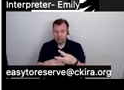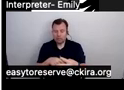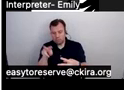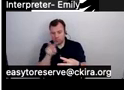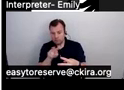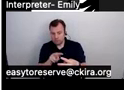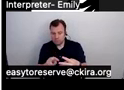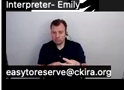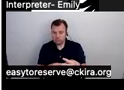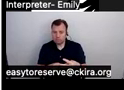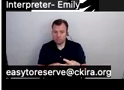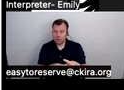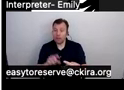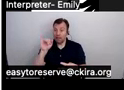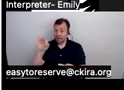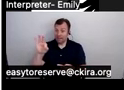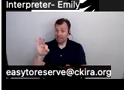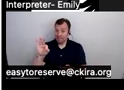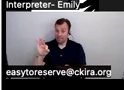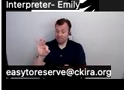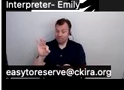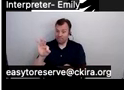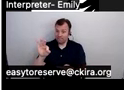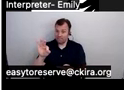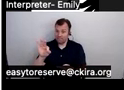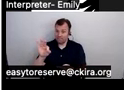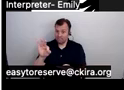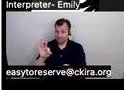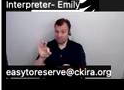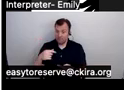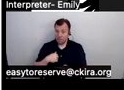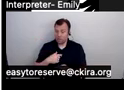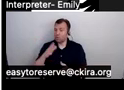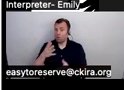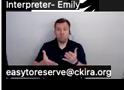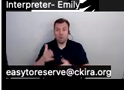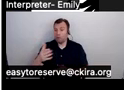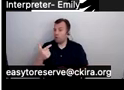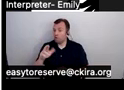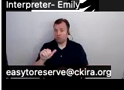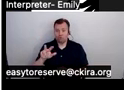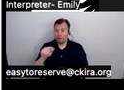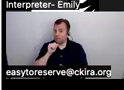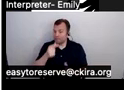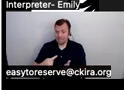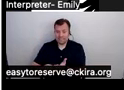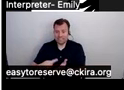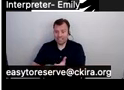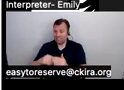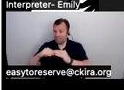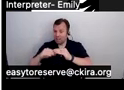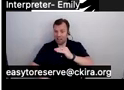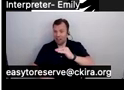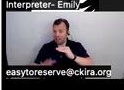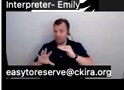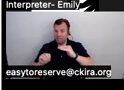or not, well, first of all, if your grant was even discussed, because maybe your grant was not discussed if it was in the lower 50%,